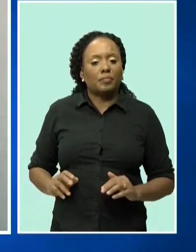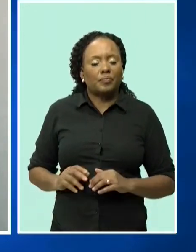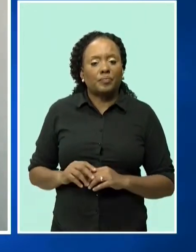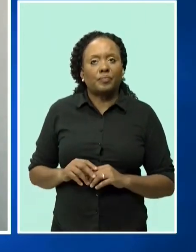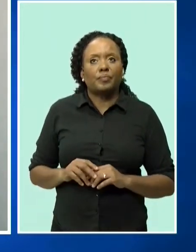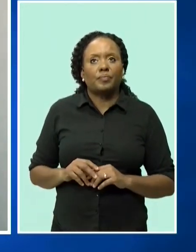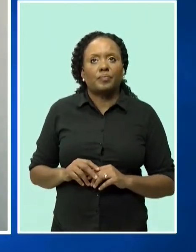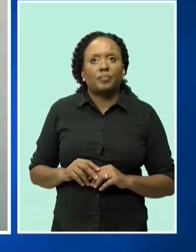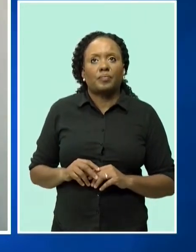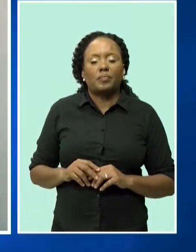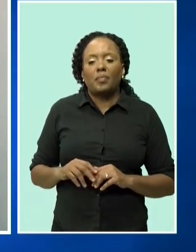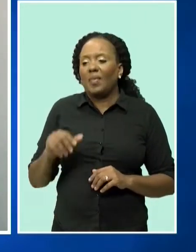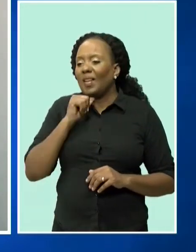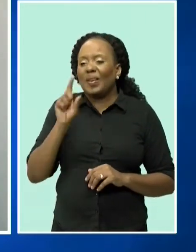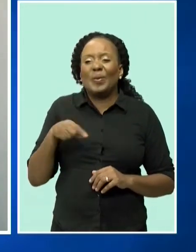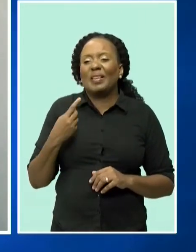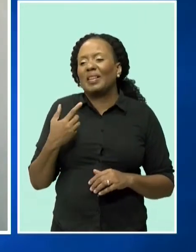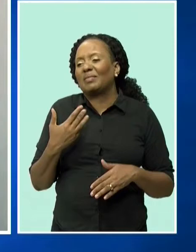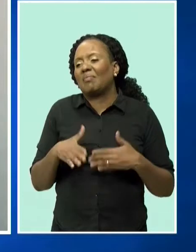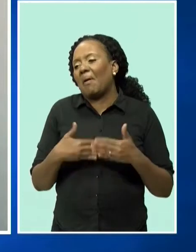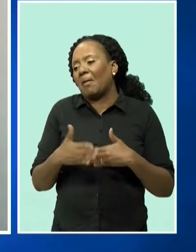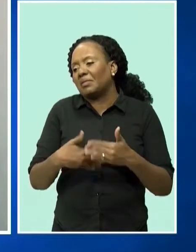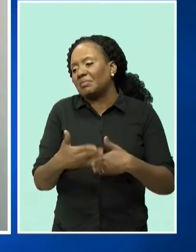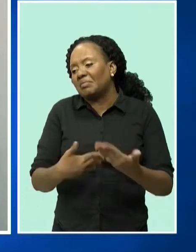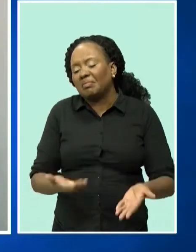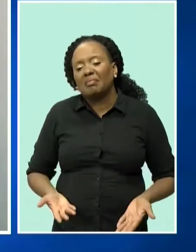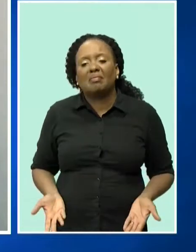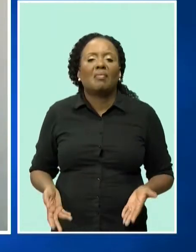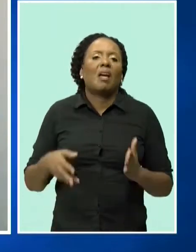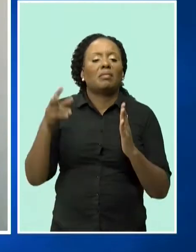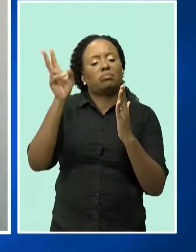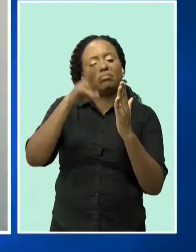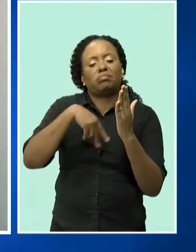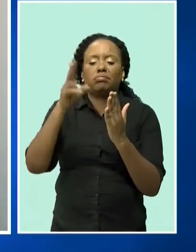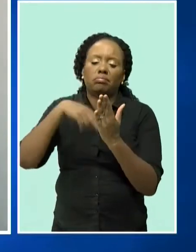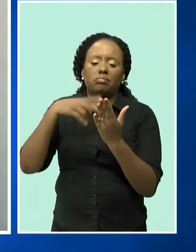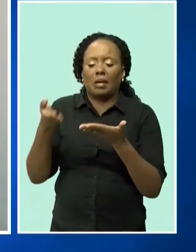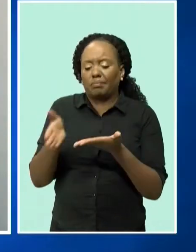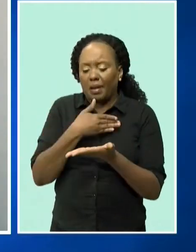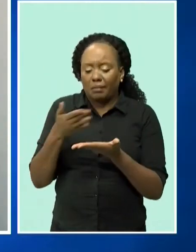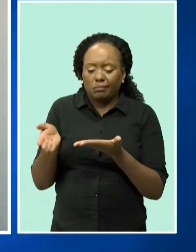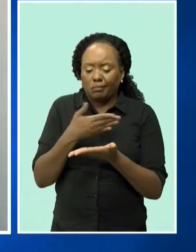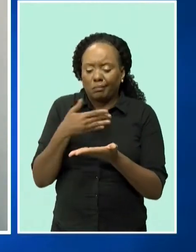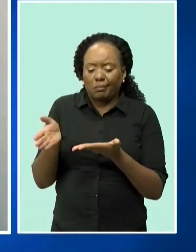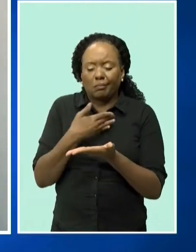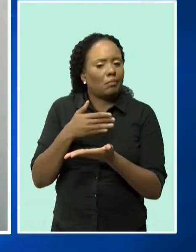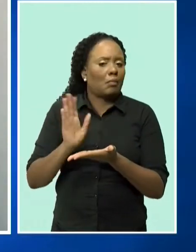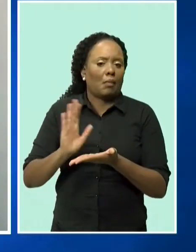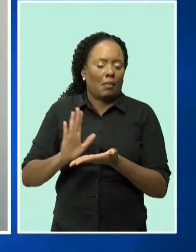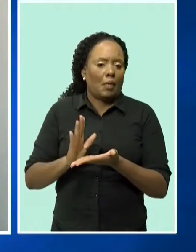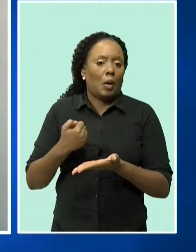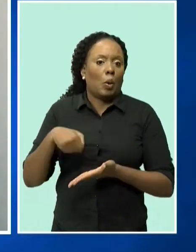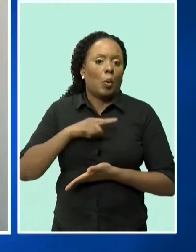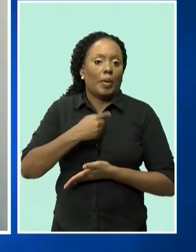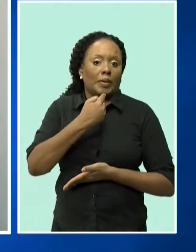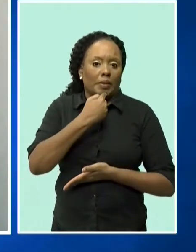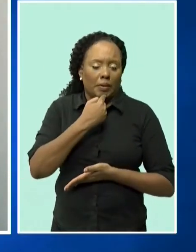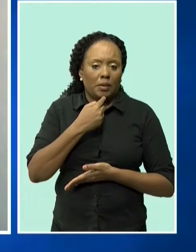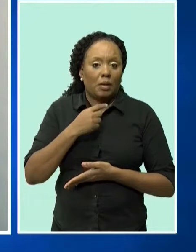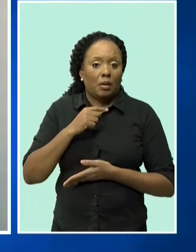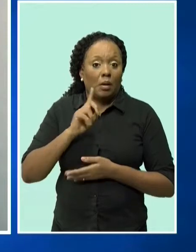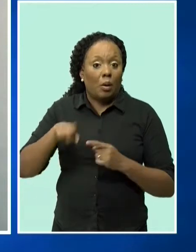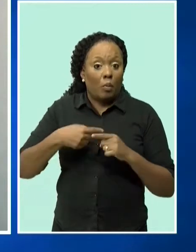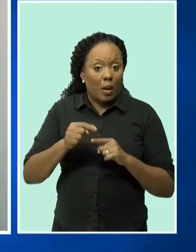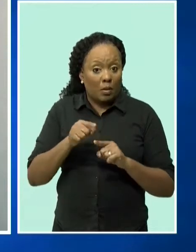going through just a process. We take our responsibilities very seriously in this regard, and when people come out to the town hall